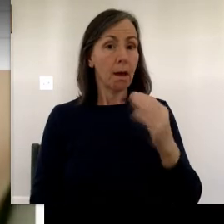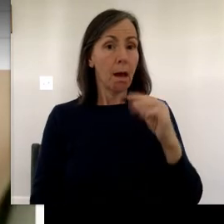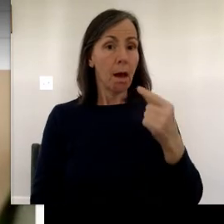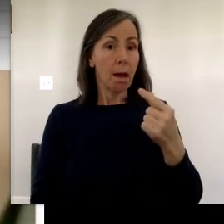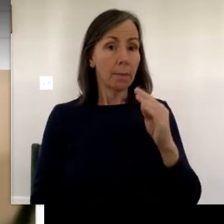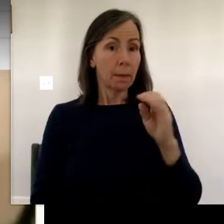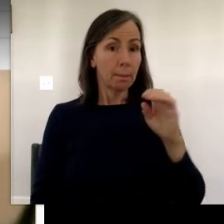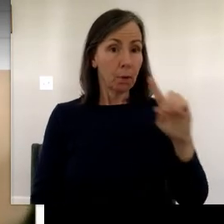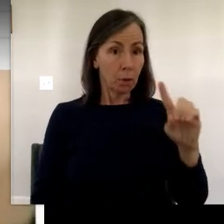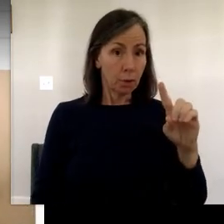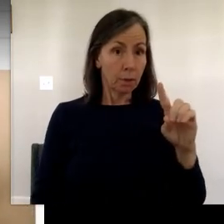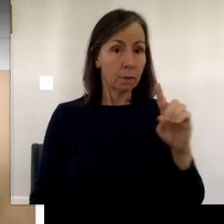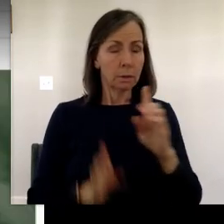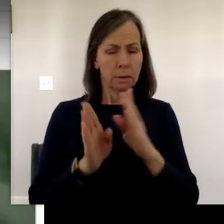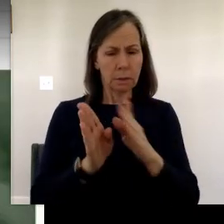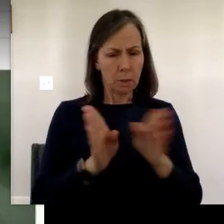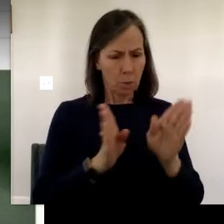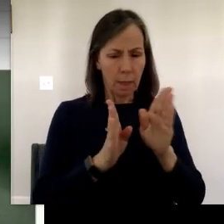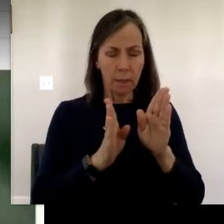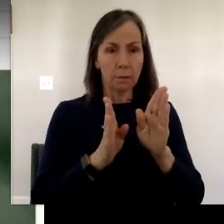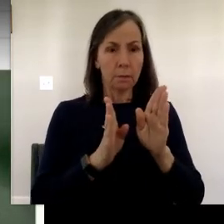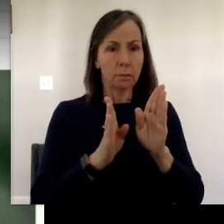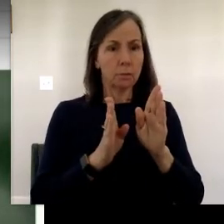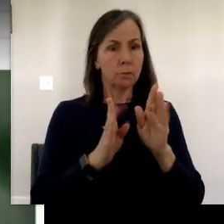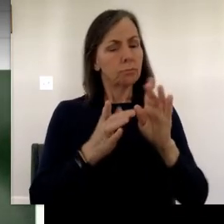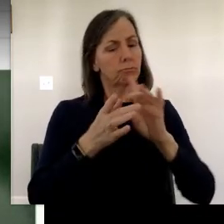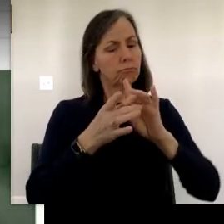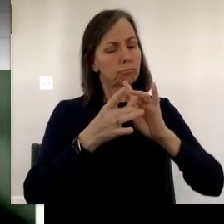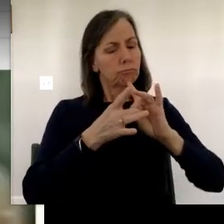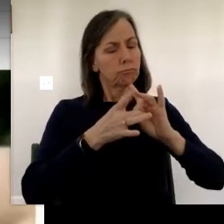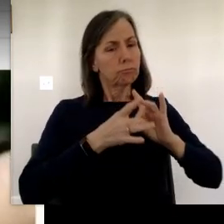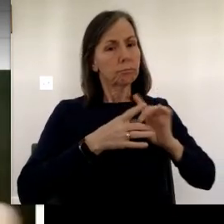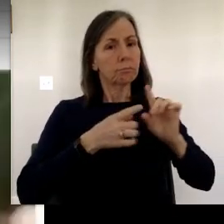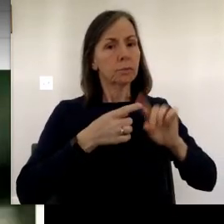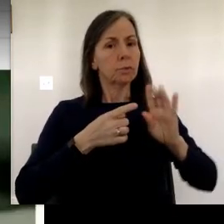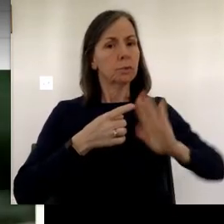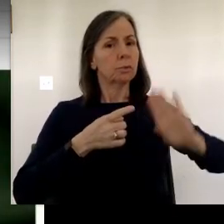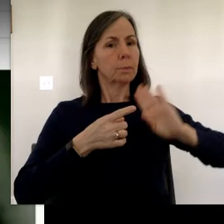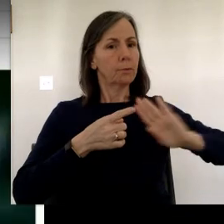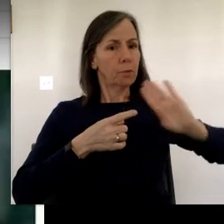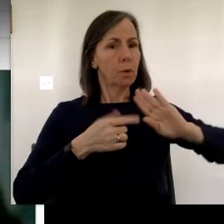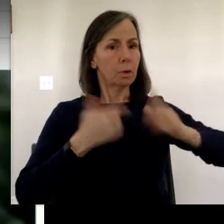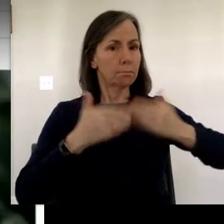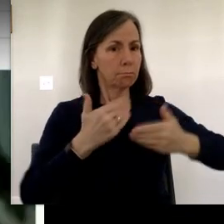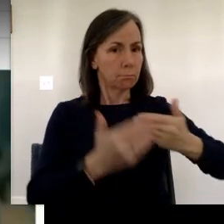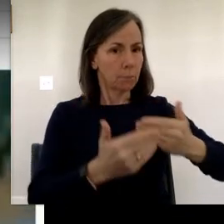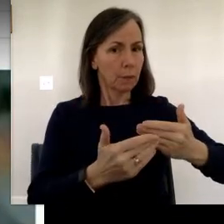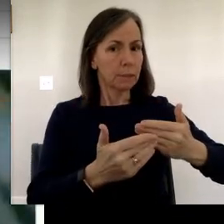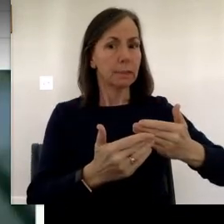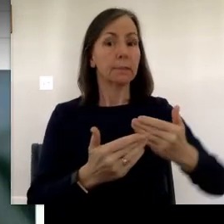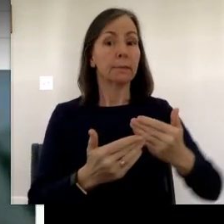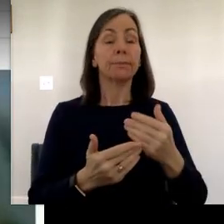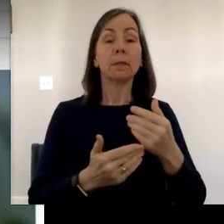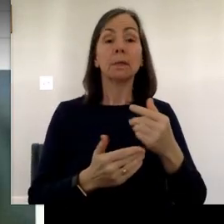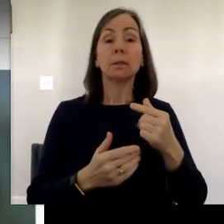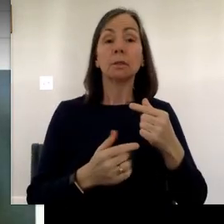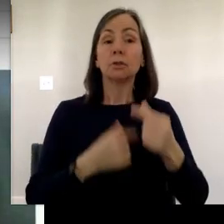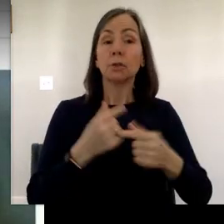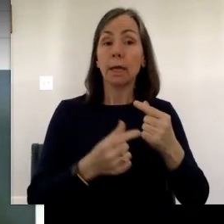evolutionary history as it has been shaped by natural selection. Genetic